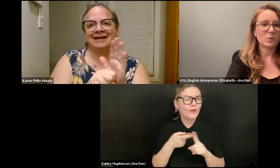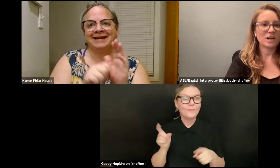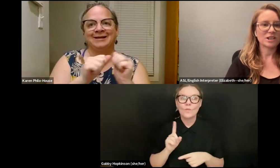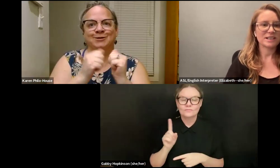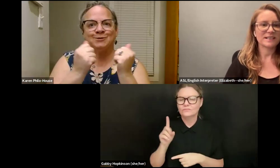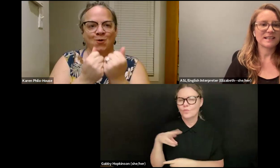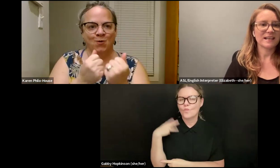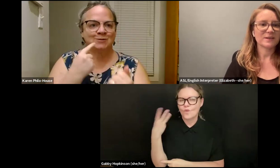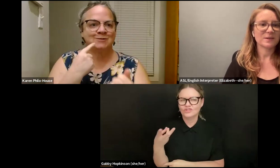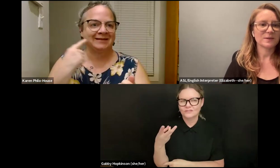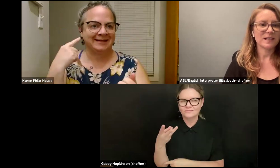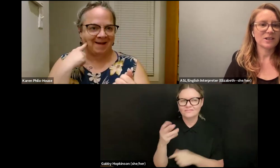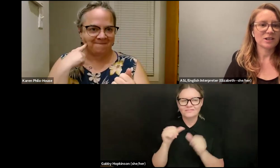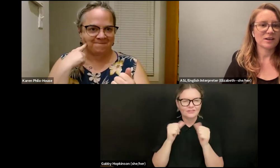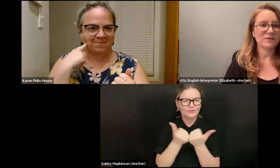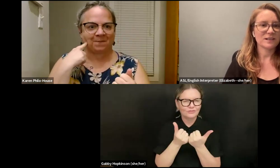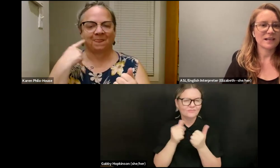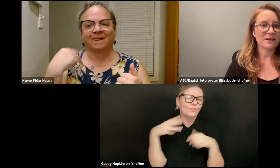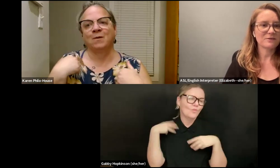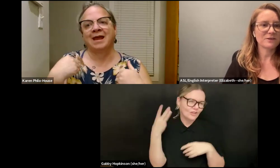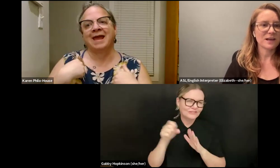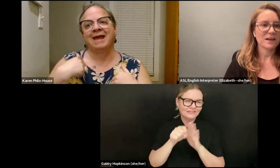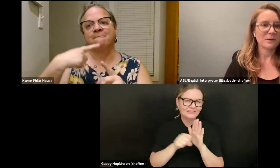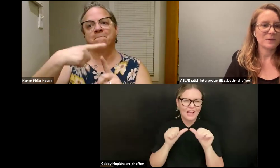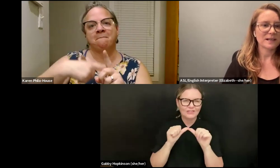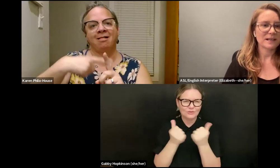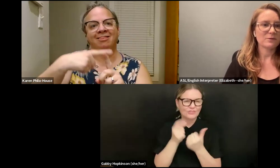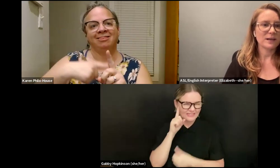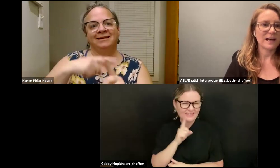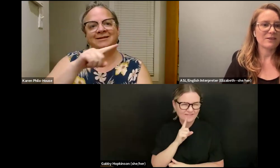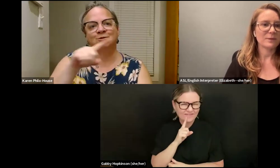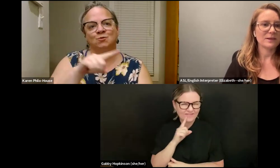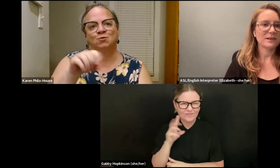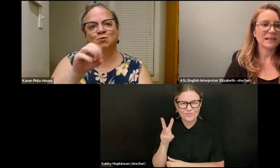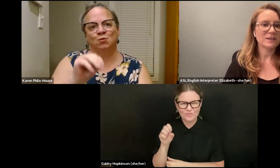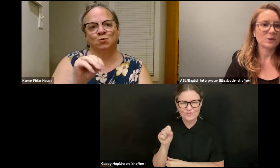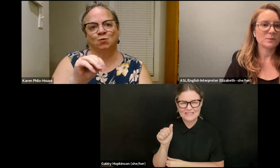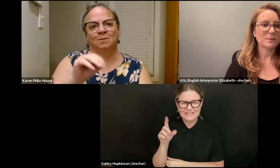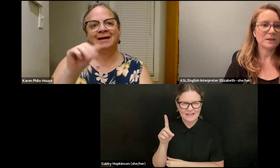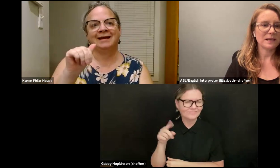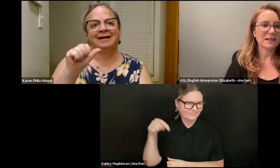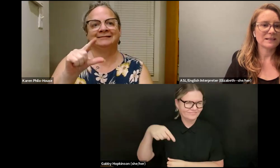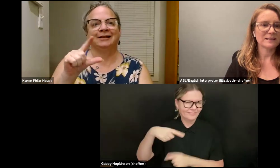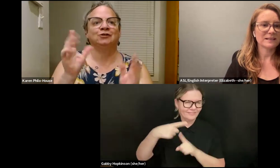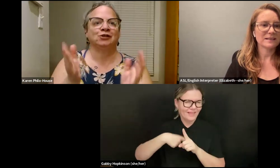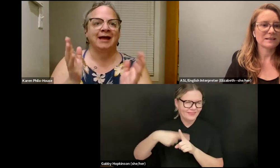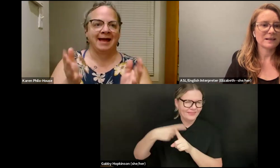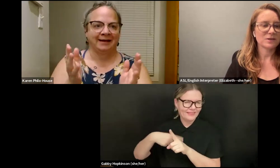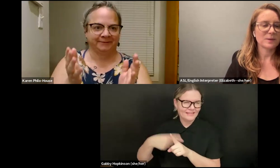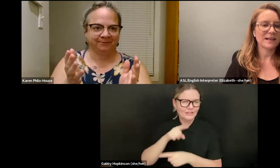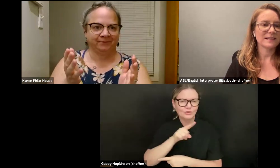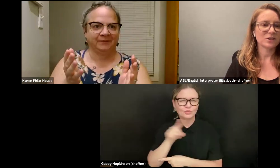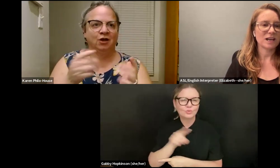and I am the Washington State Association of the Deaf representative. We have monthly Zoom